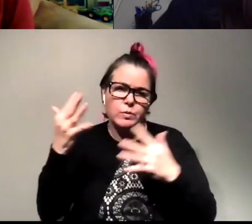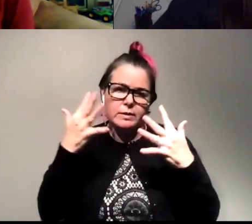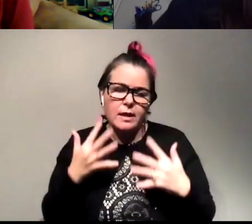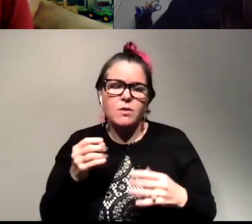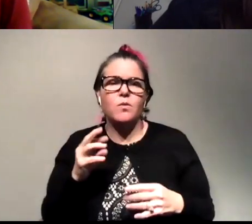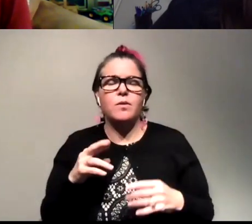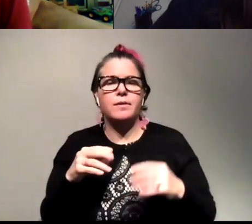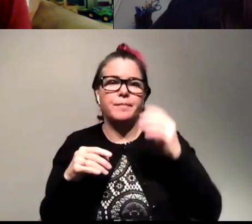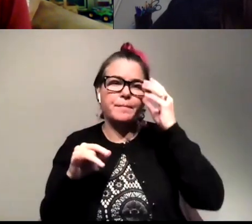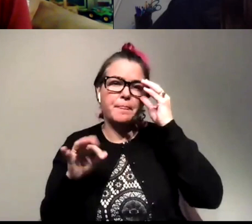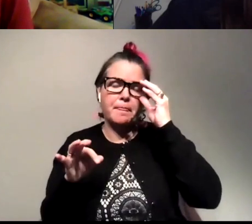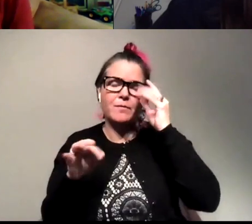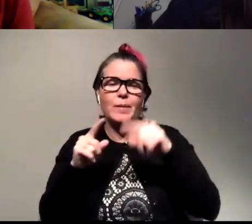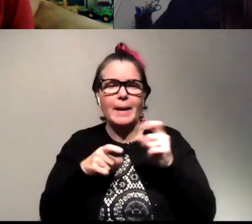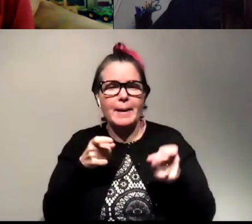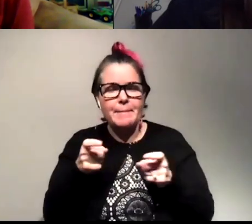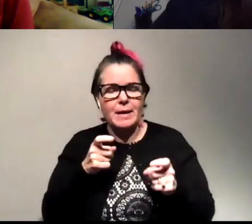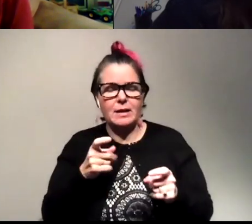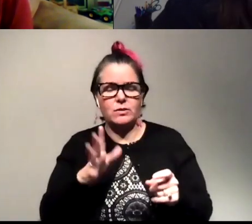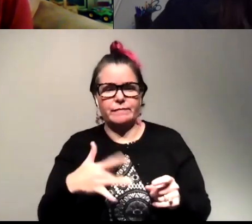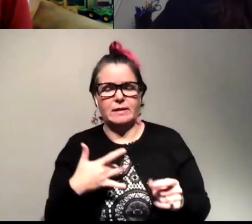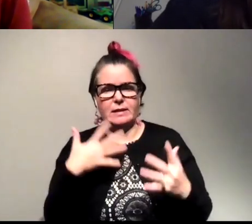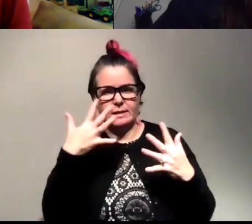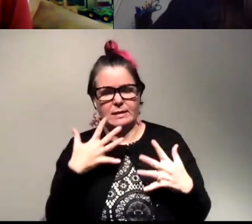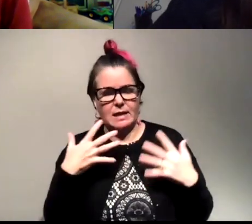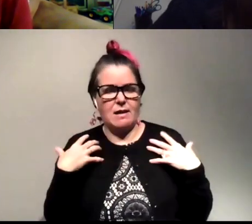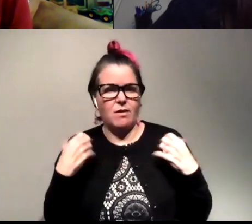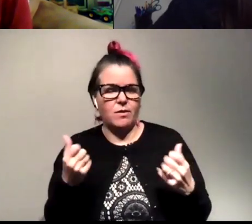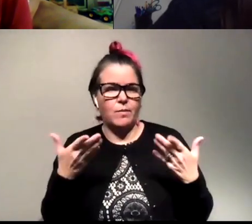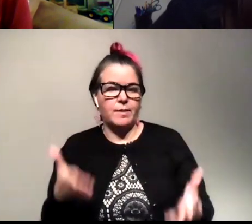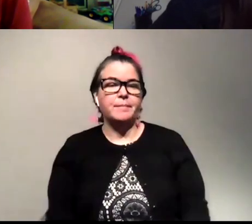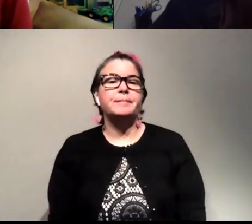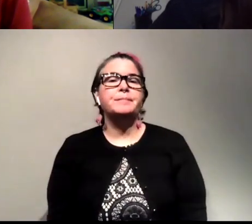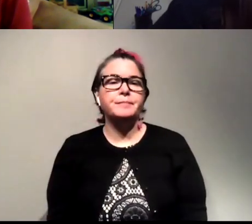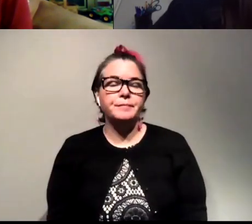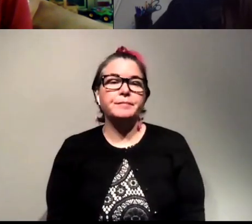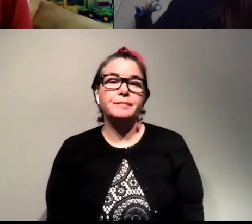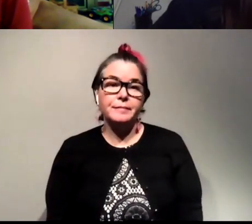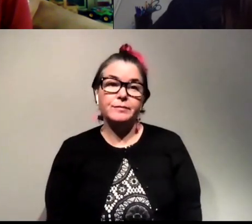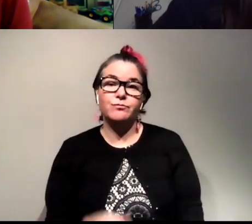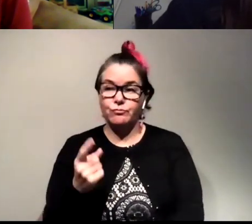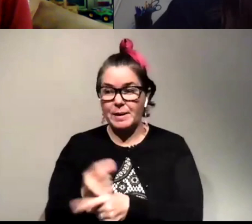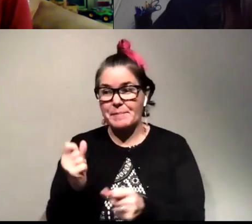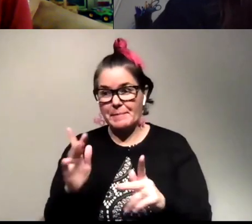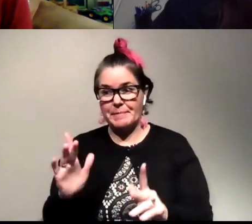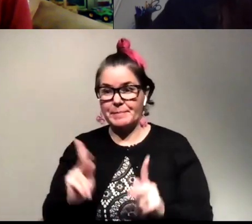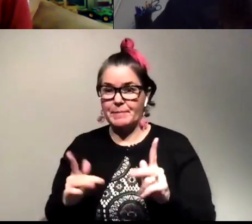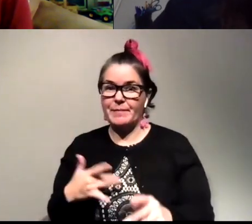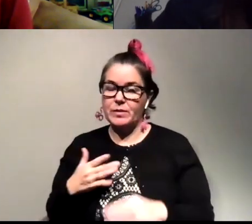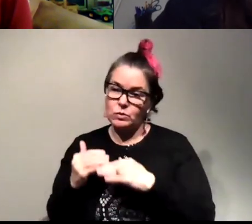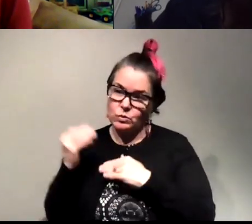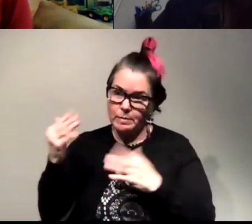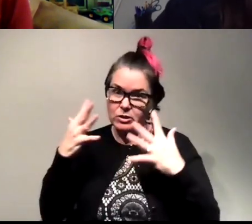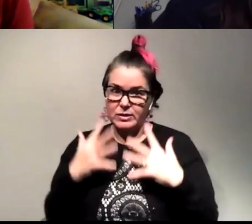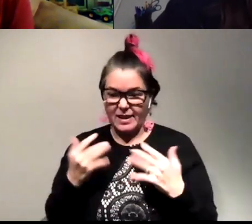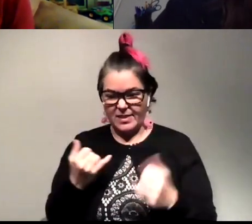can't, manage that sadness in a healthy way. Yeah. And a lot of people are feeling too much sad this